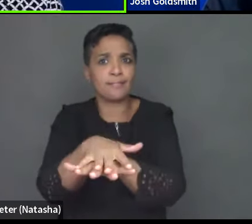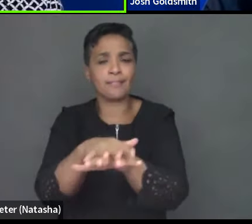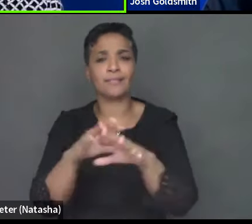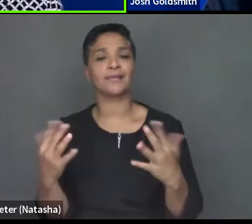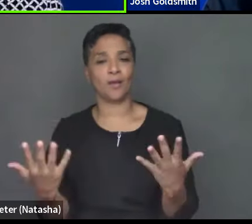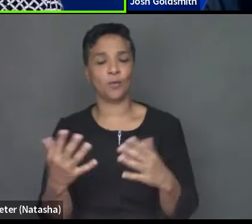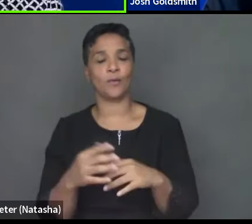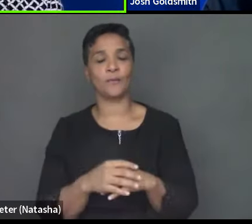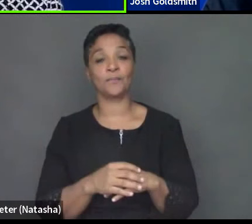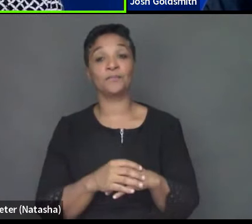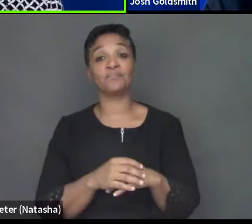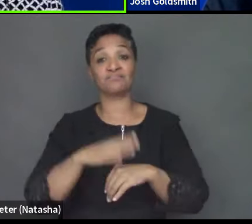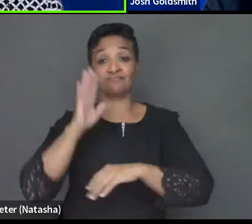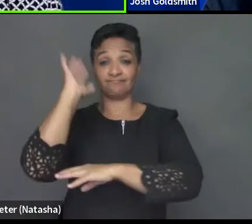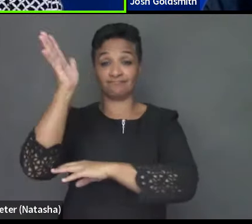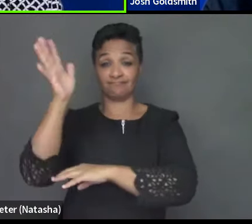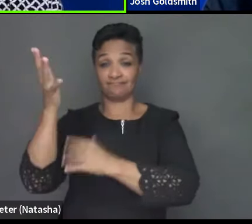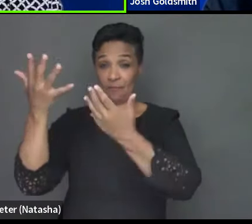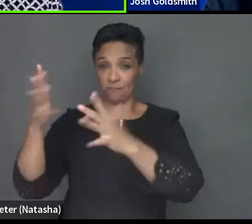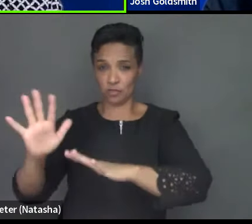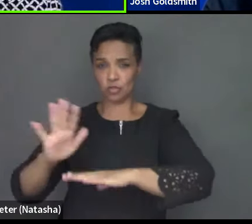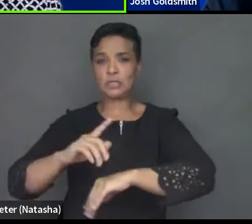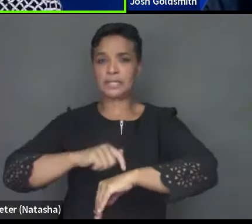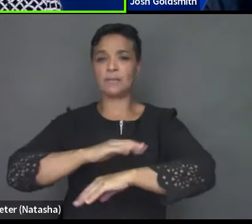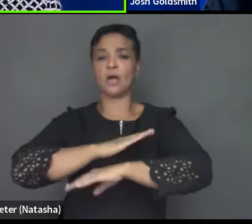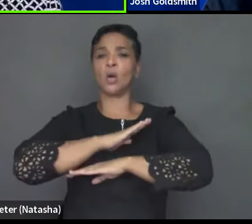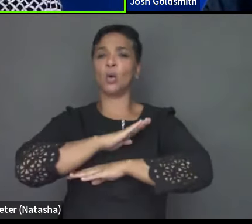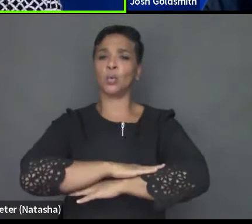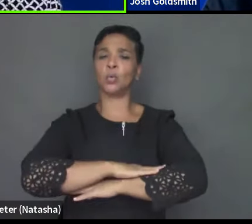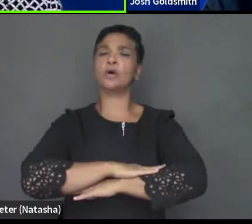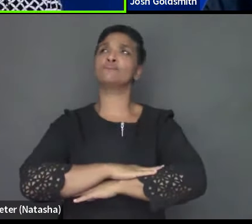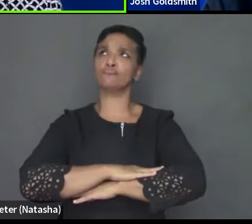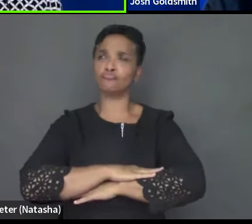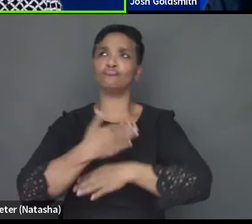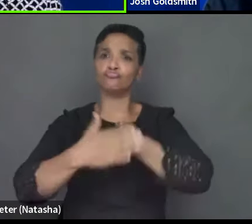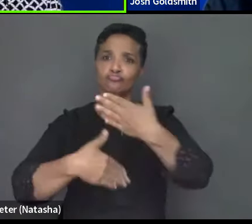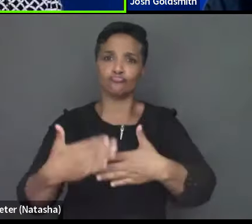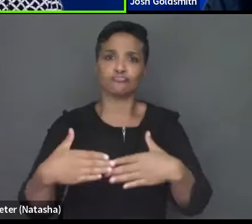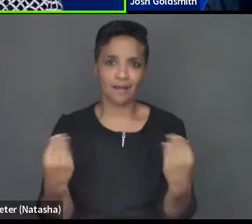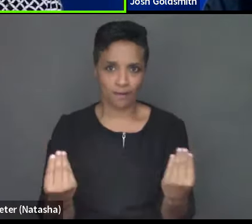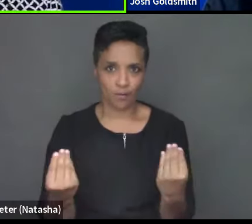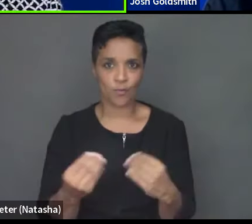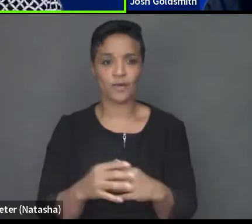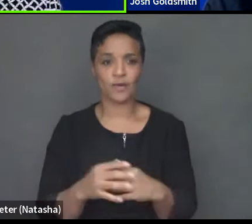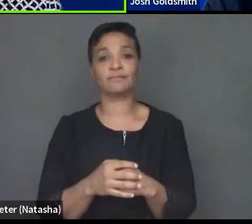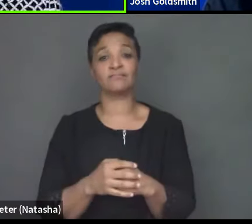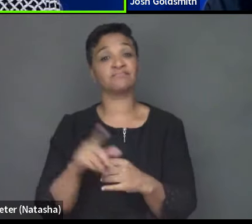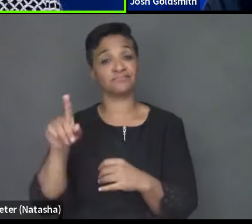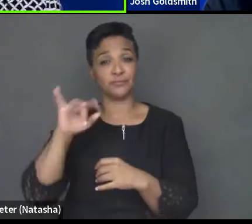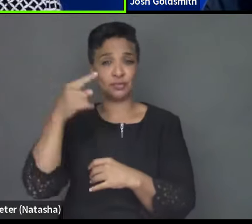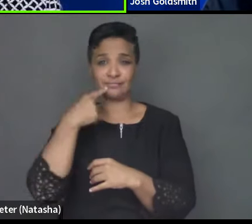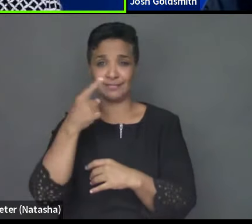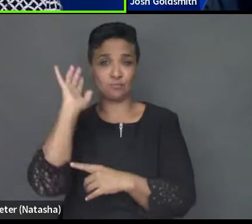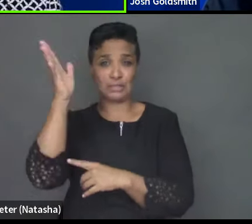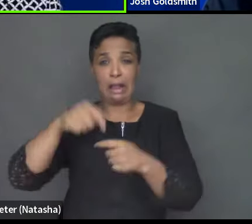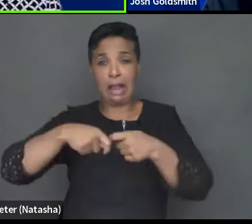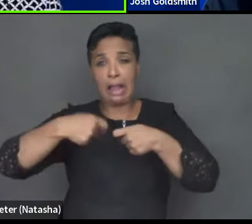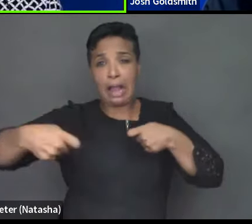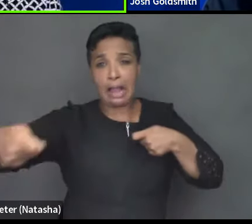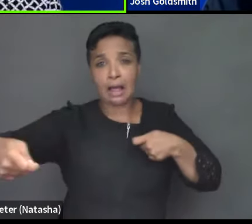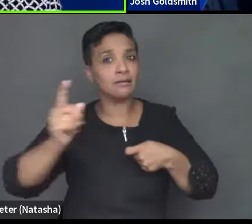some time after the presentations to take action. Josh has already mentioned that the presentations are short. They're 20 minutes